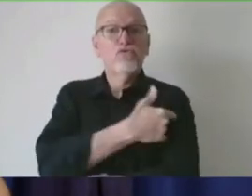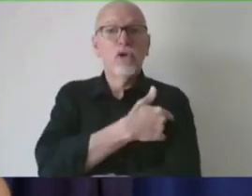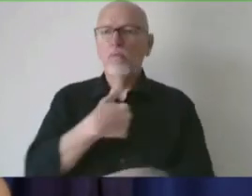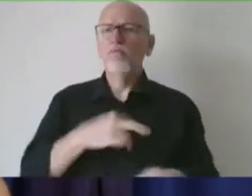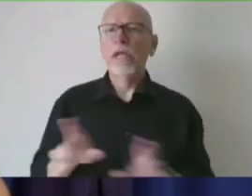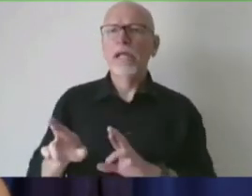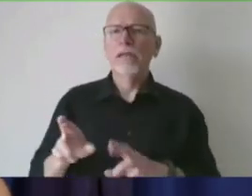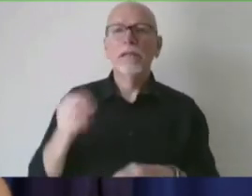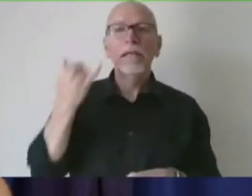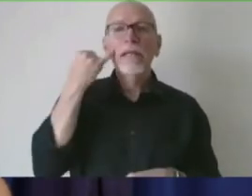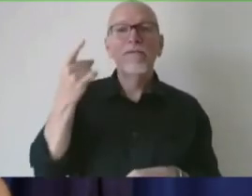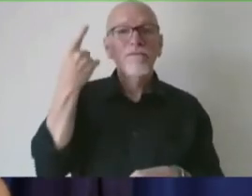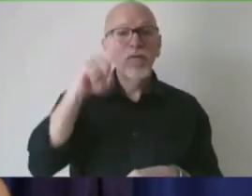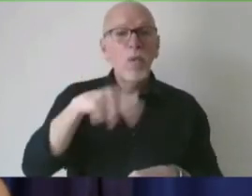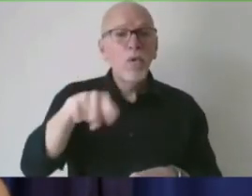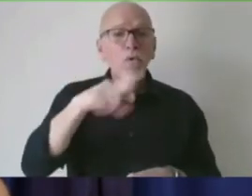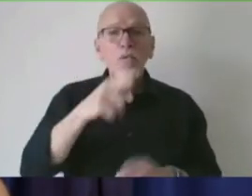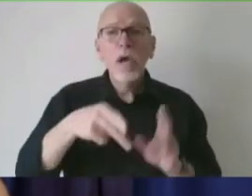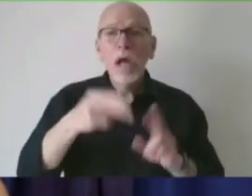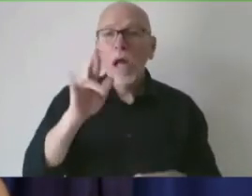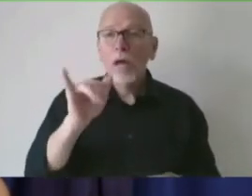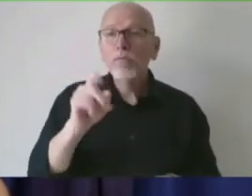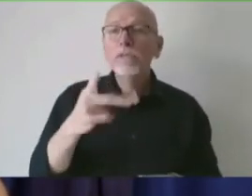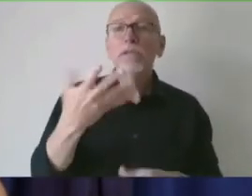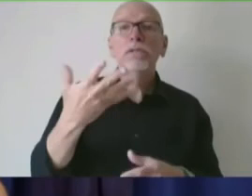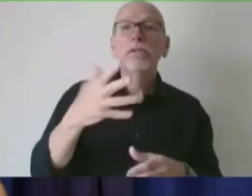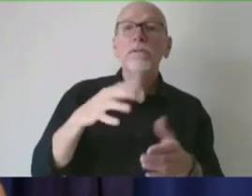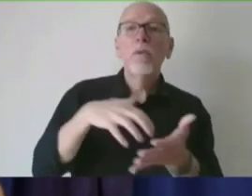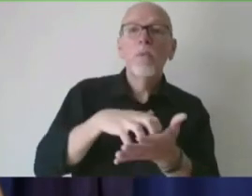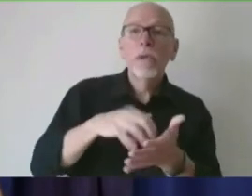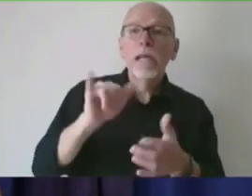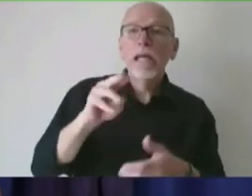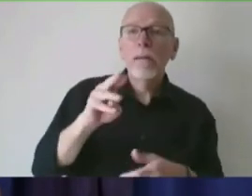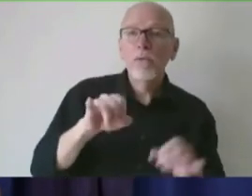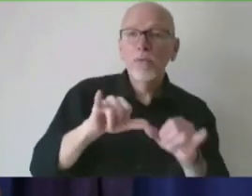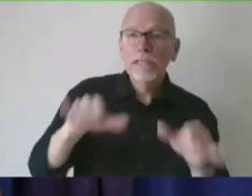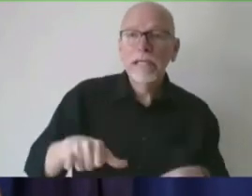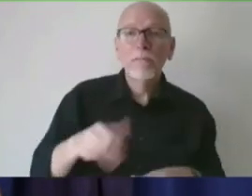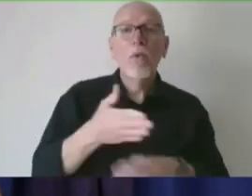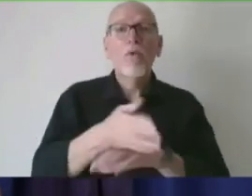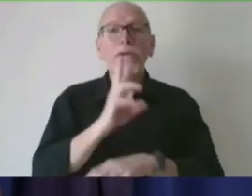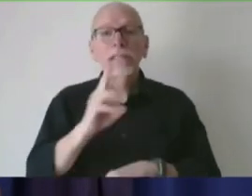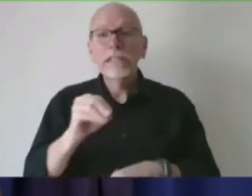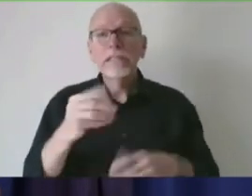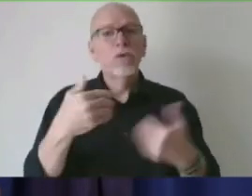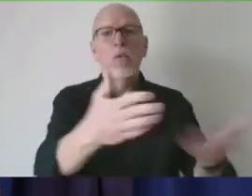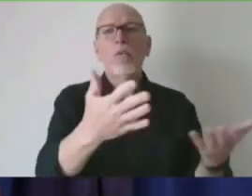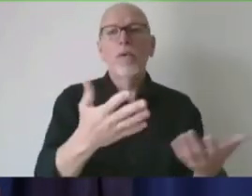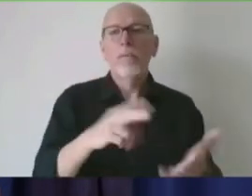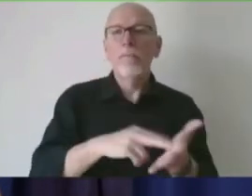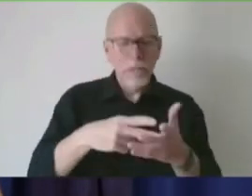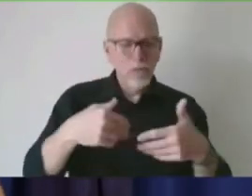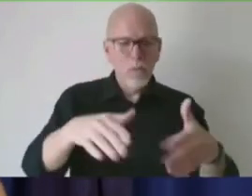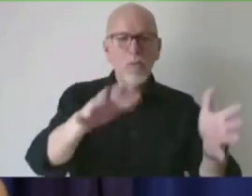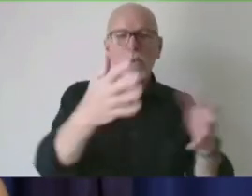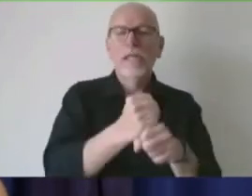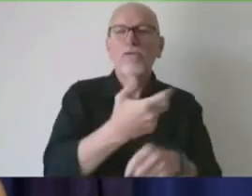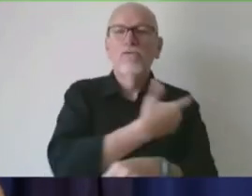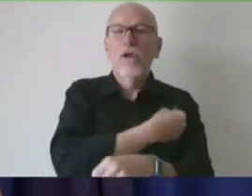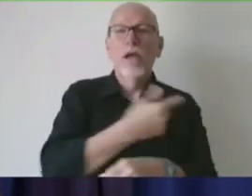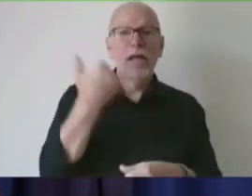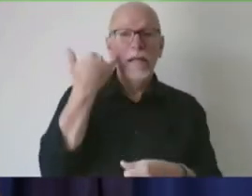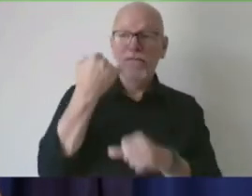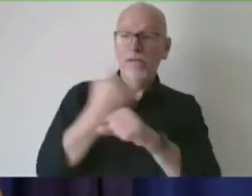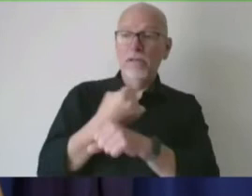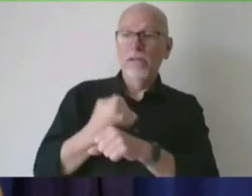for immunocompromised and people over the age of 60, we would say go, run, go get your third booster if the data and the